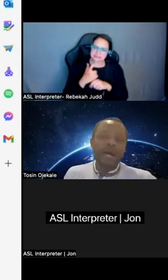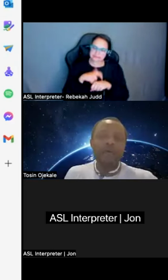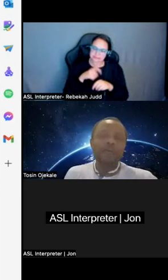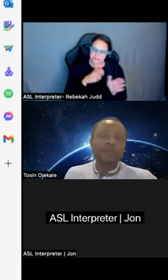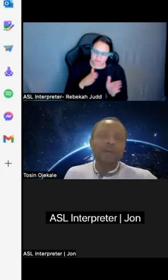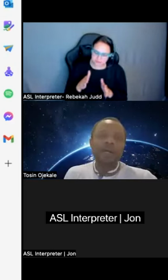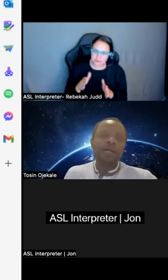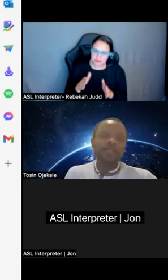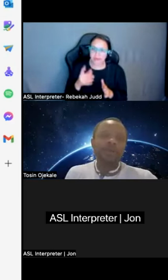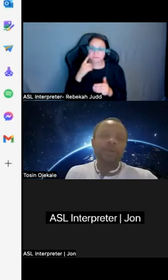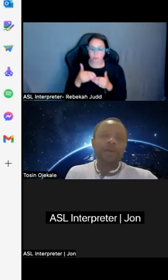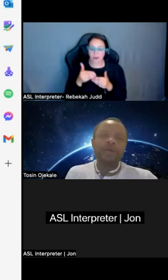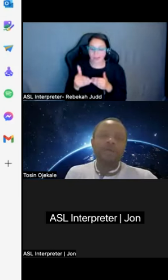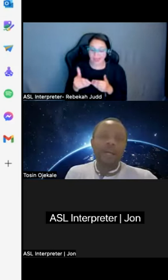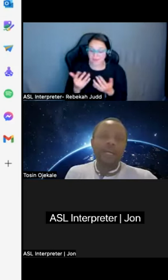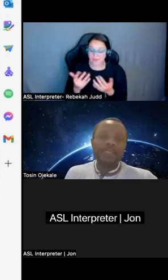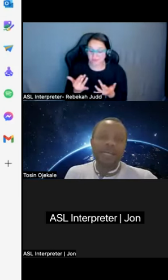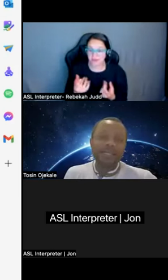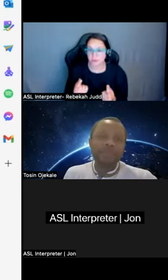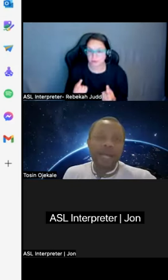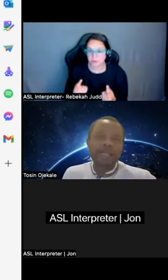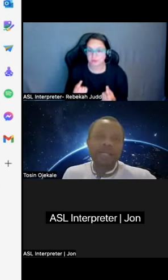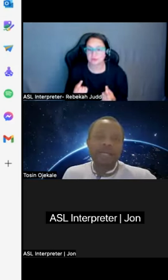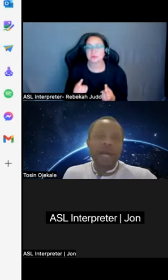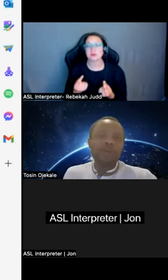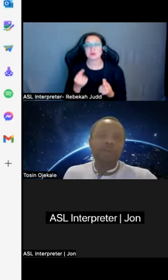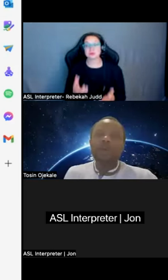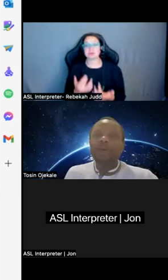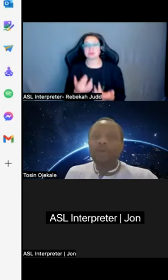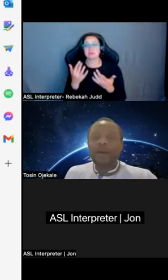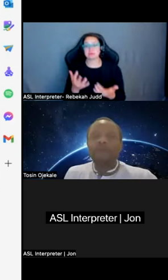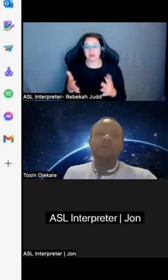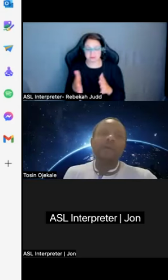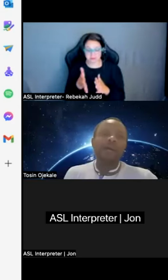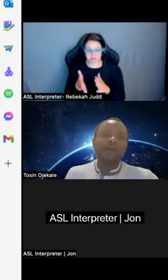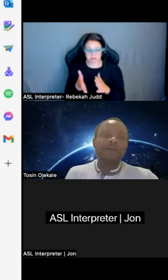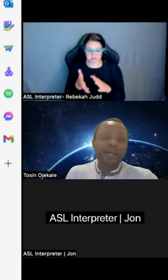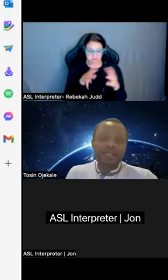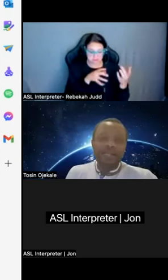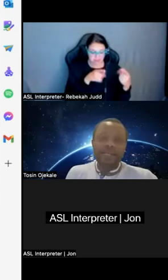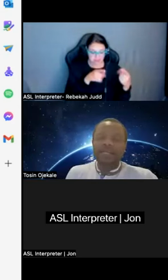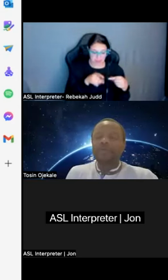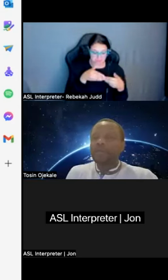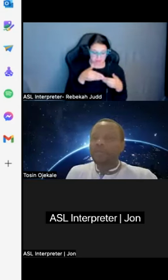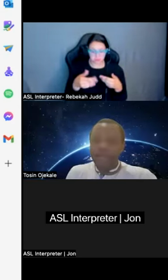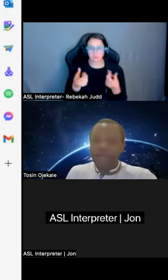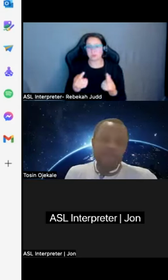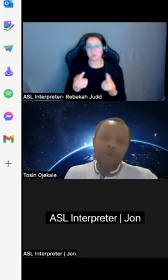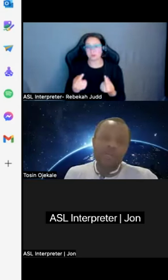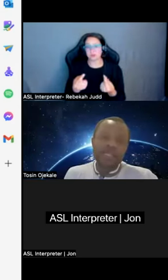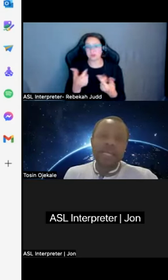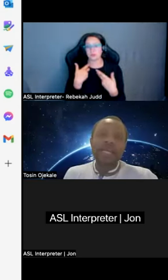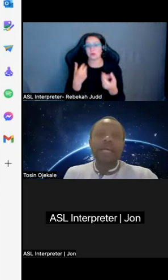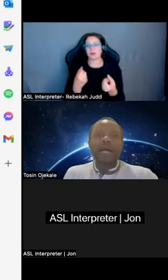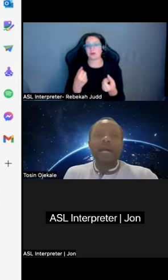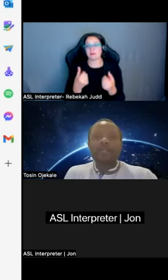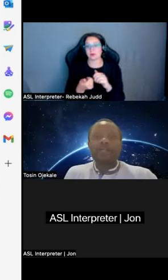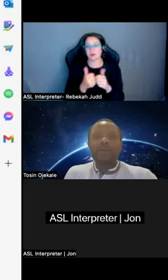part of your fire disaster plan. How do we recover from a fire disaster? So the plan is always